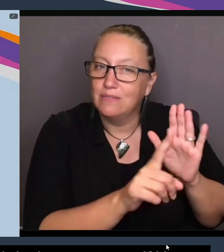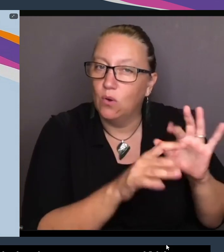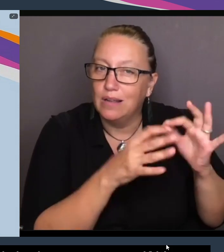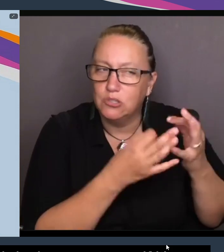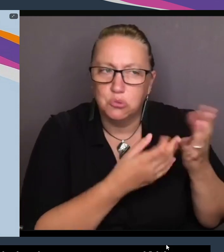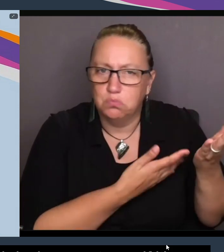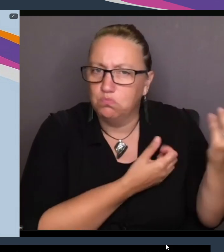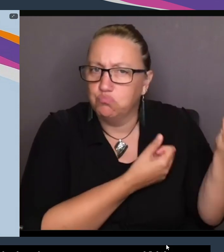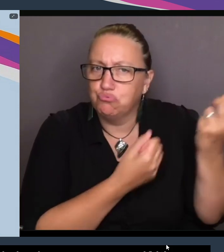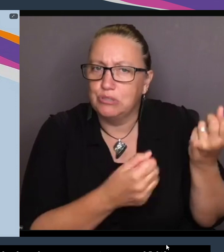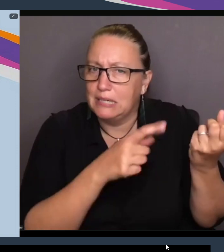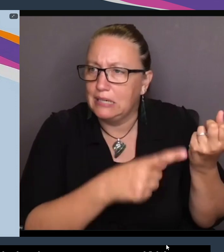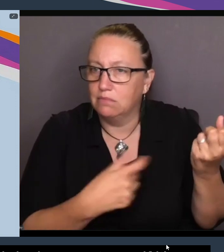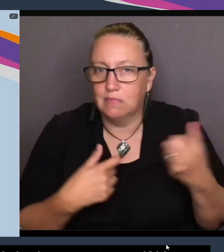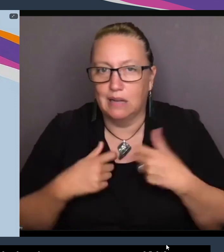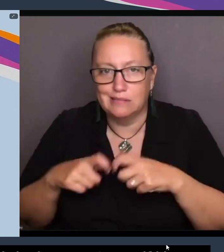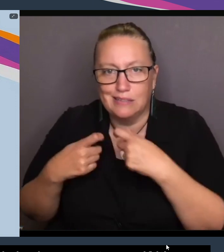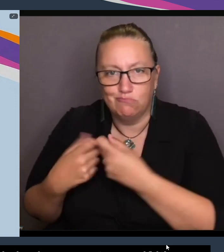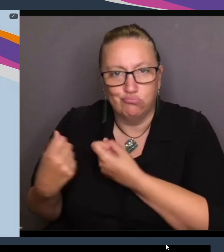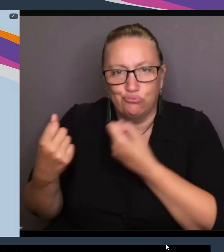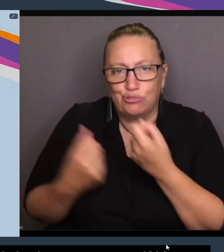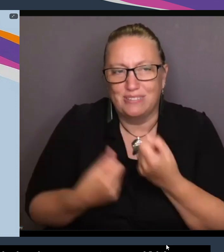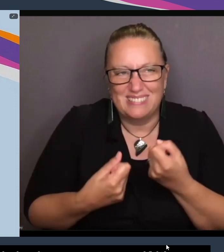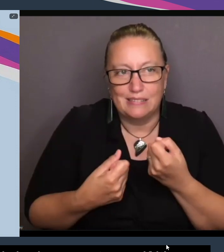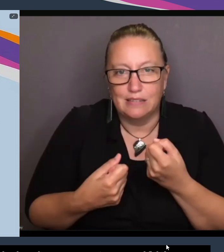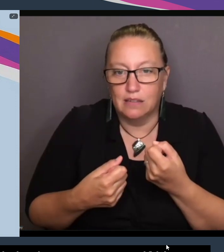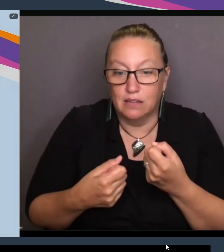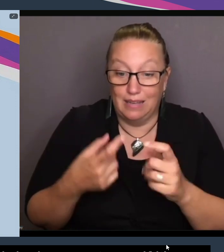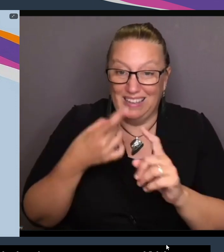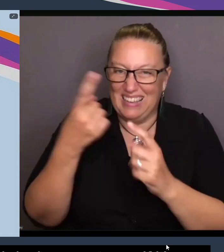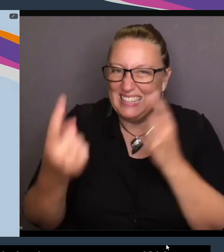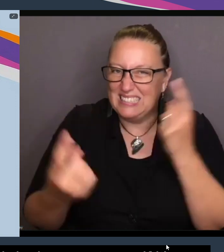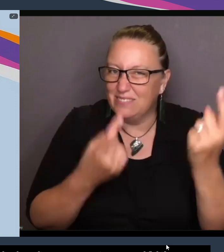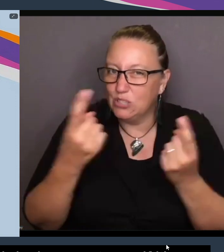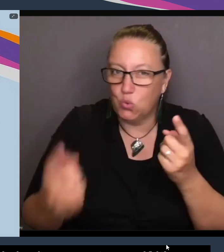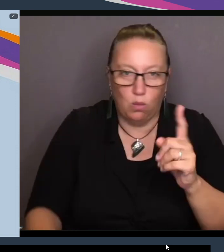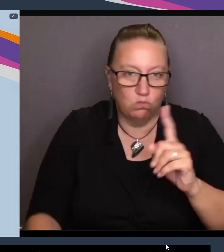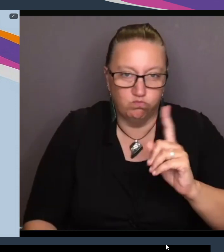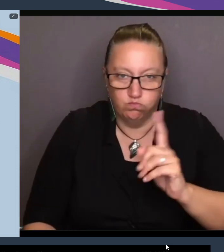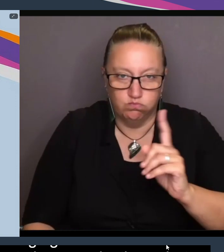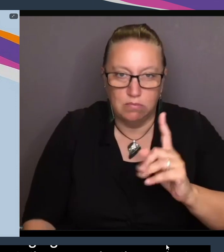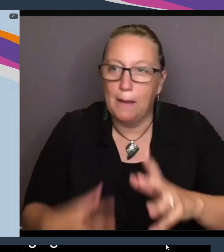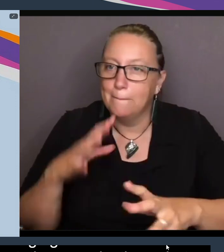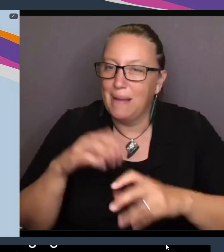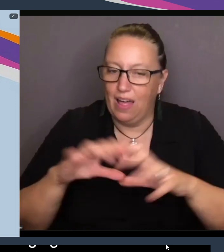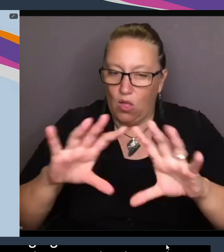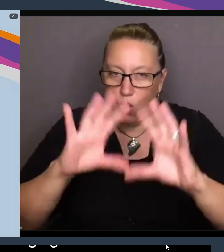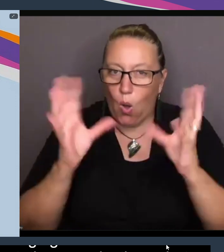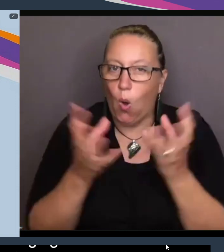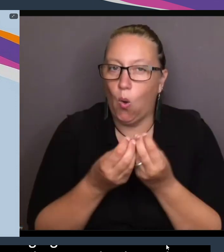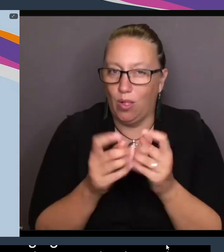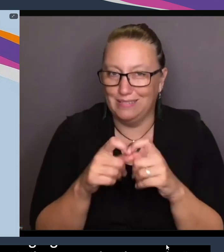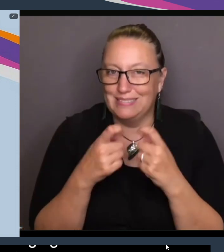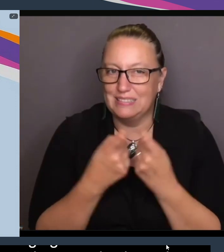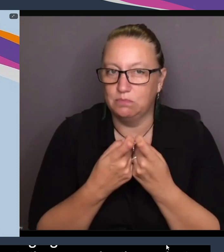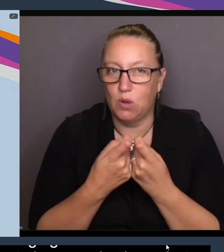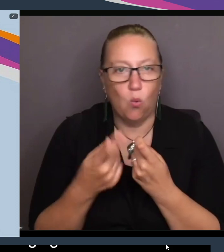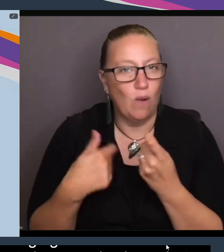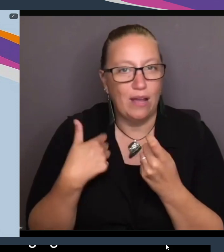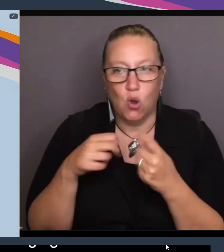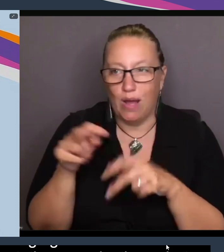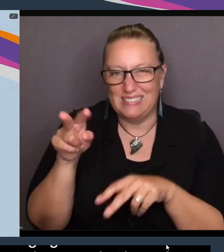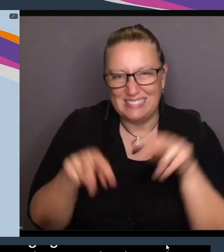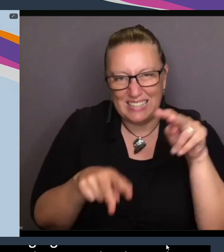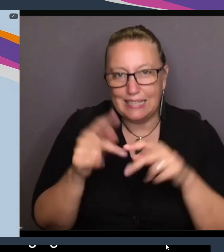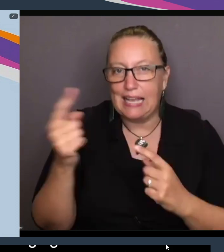is your research team? What are people? It's not about individuals, it's about the collective of the team. So we're not assessing individual